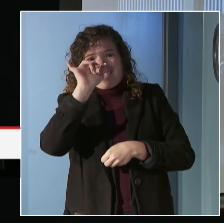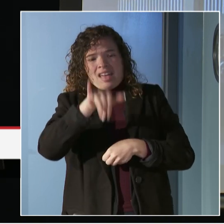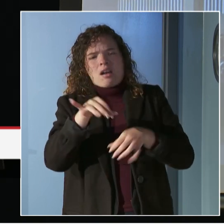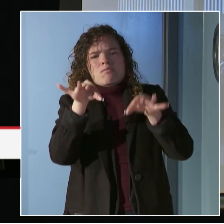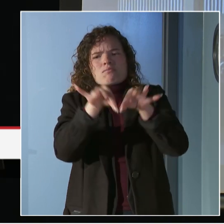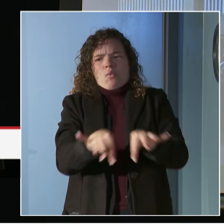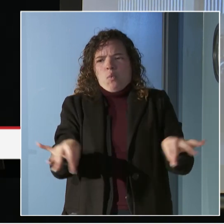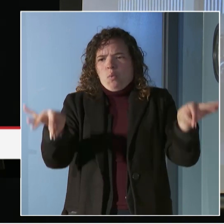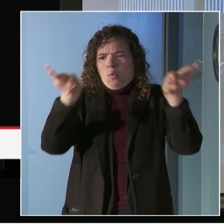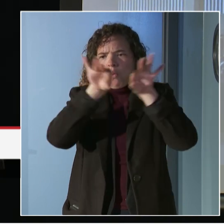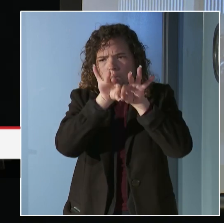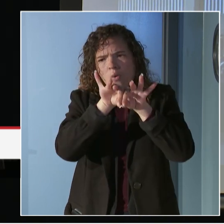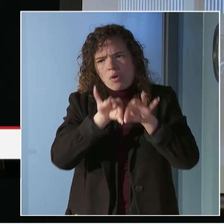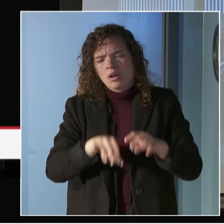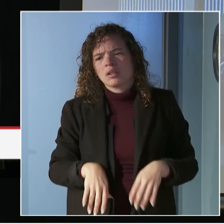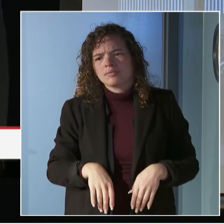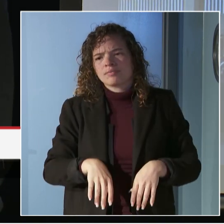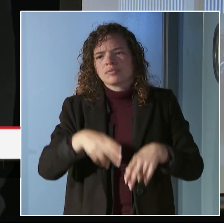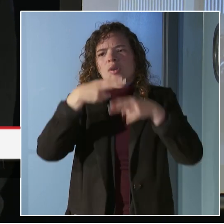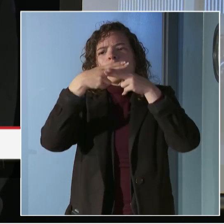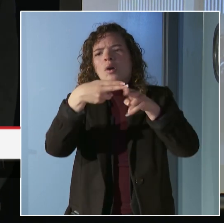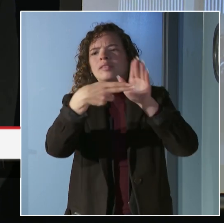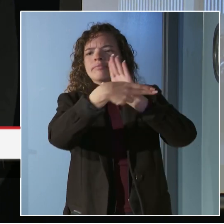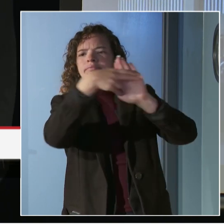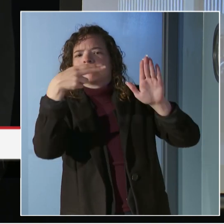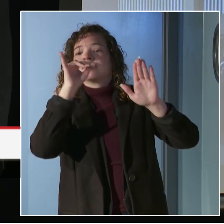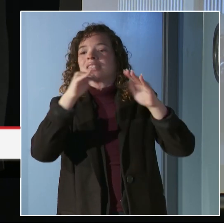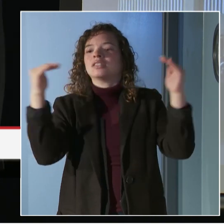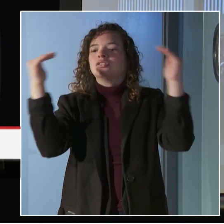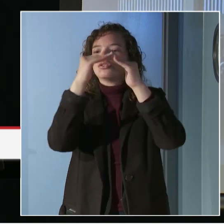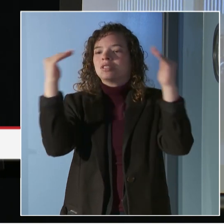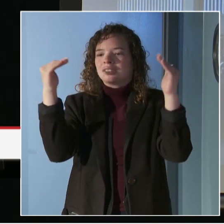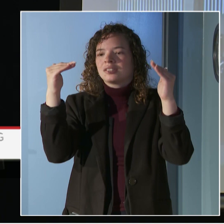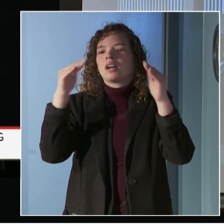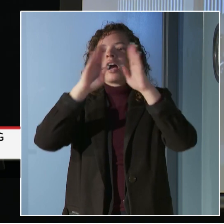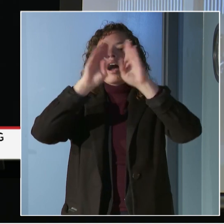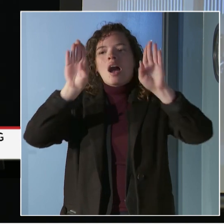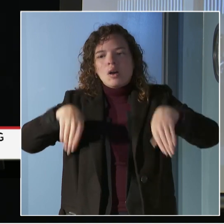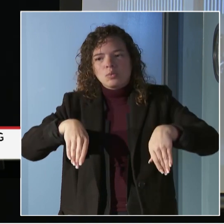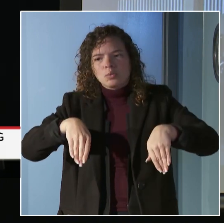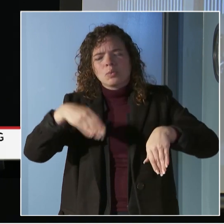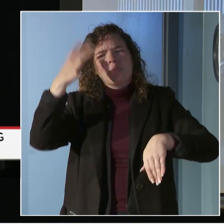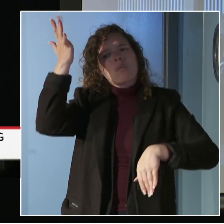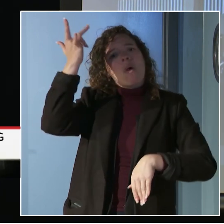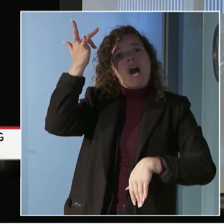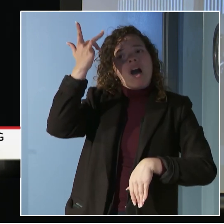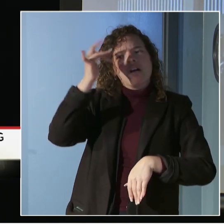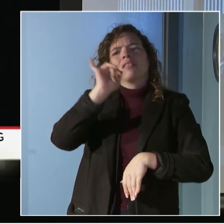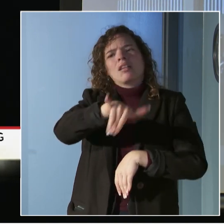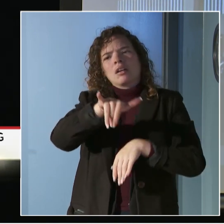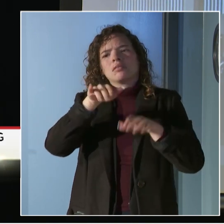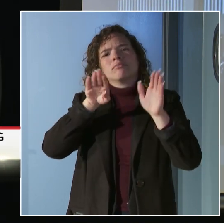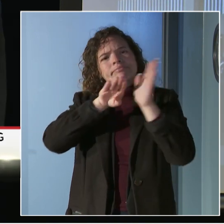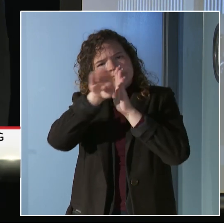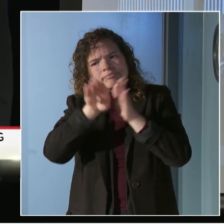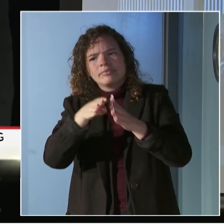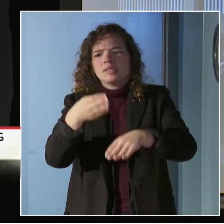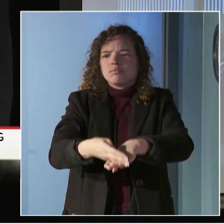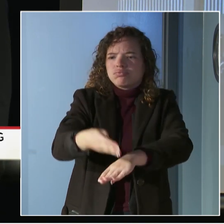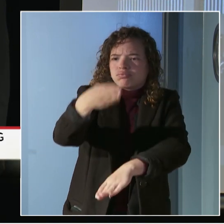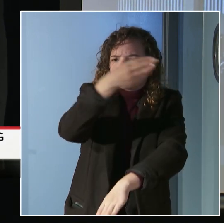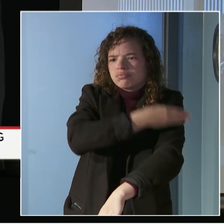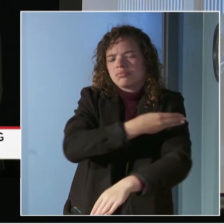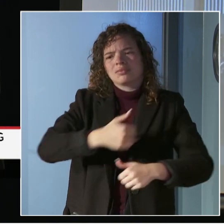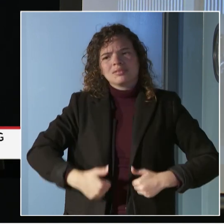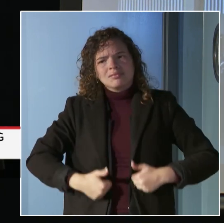it justice housing because it leverages the power of where you live. It's deeply affordable. It's accessible to